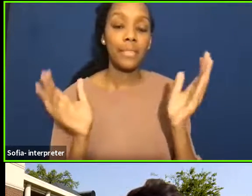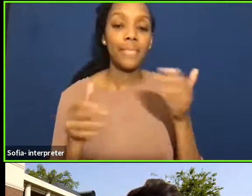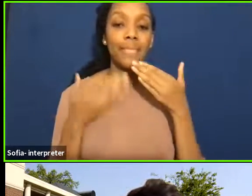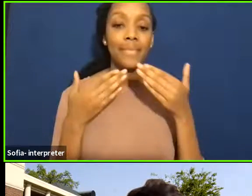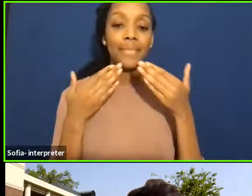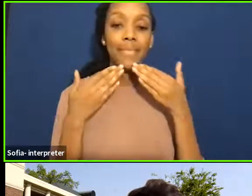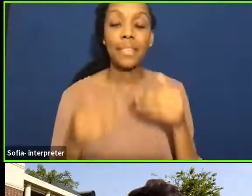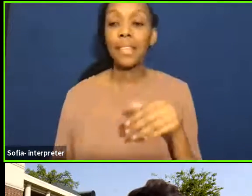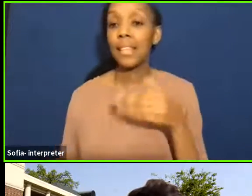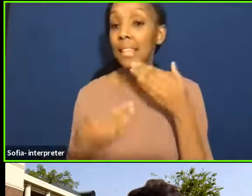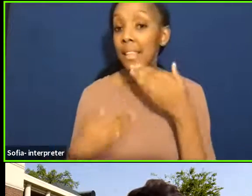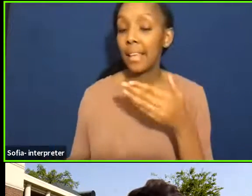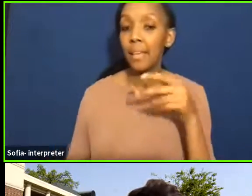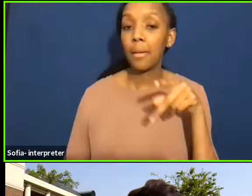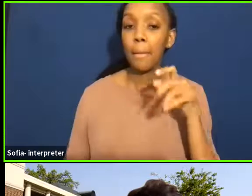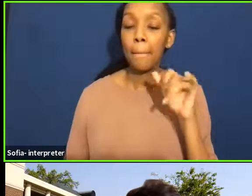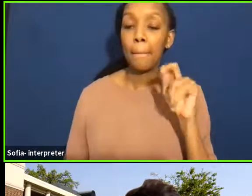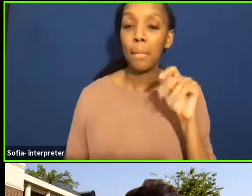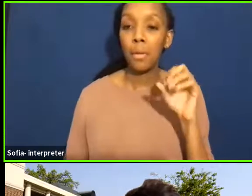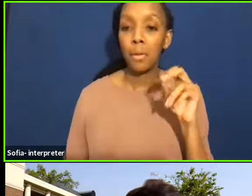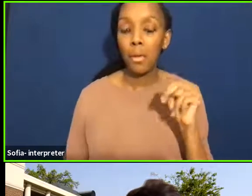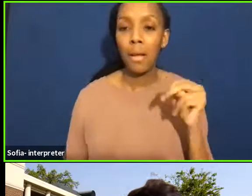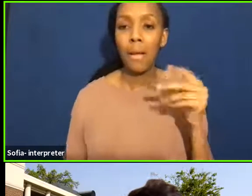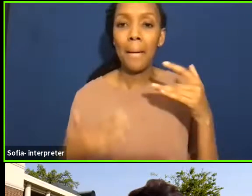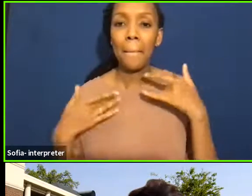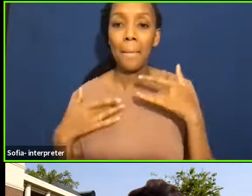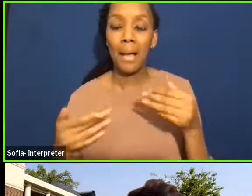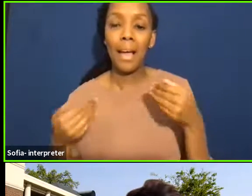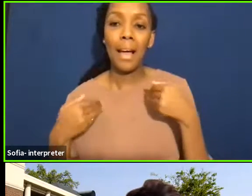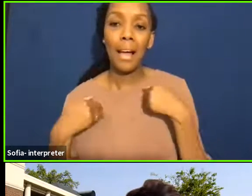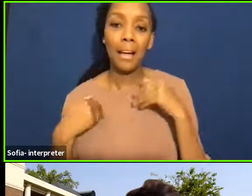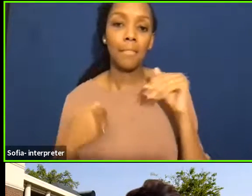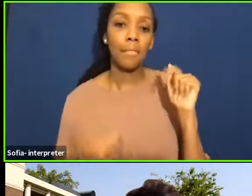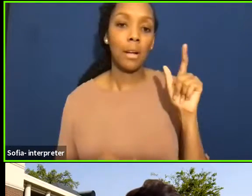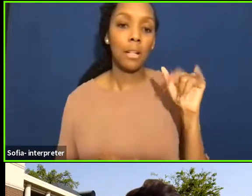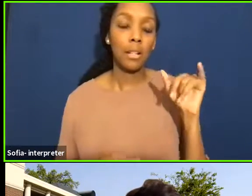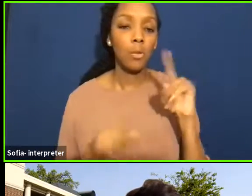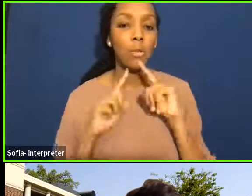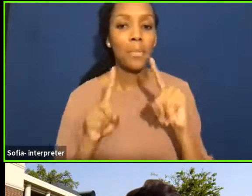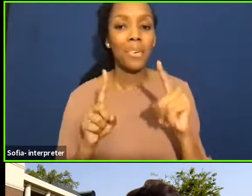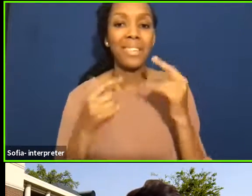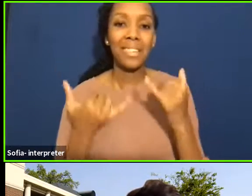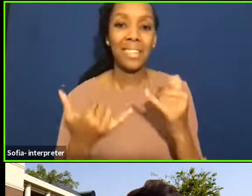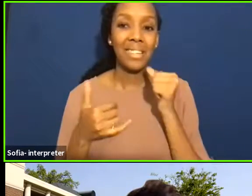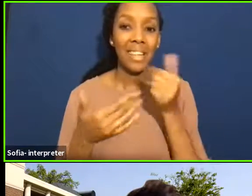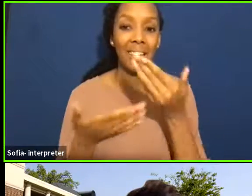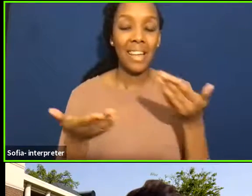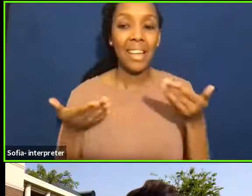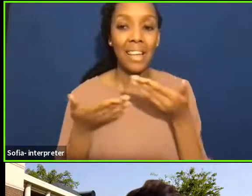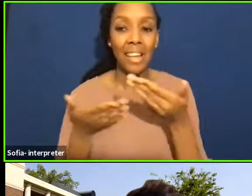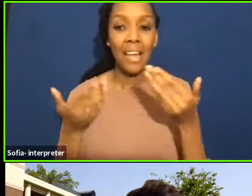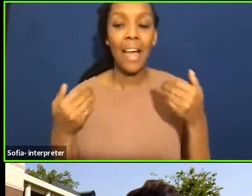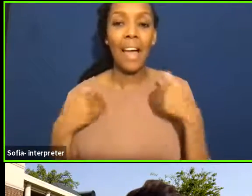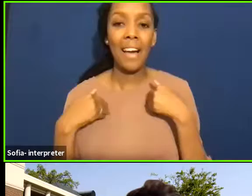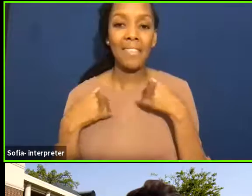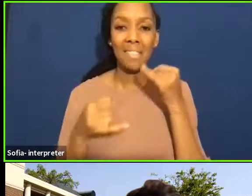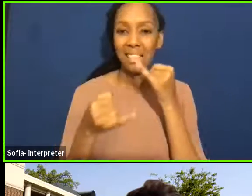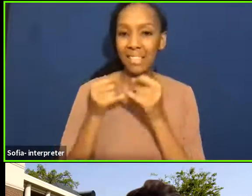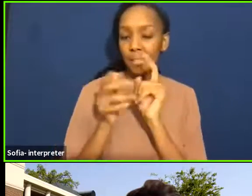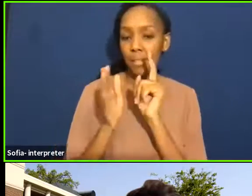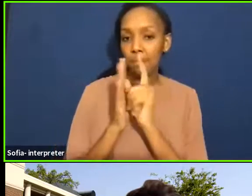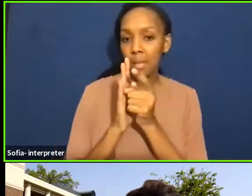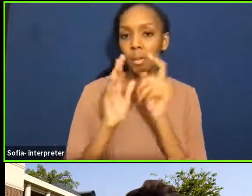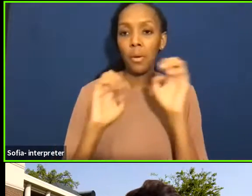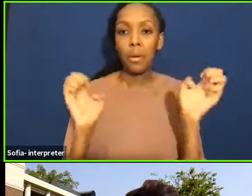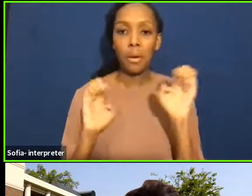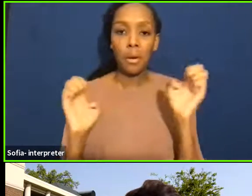Thanks, Peyton. And usually Ali would give his report, but he is not here today due to a last-minute emergency. So